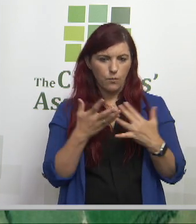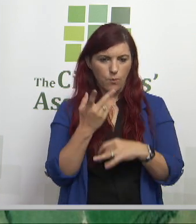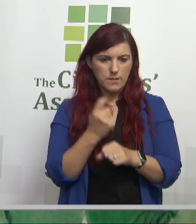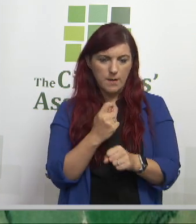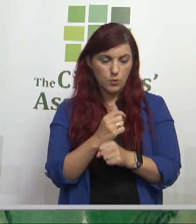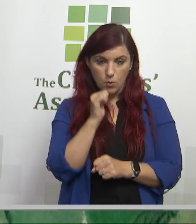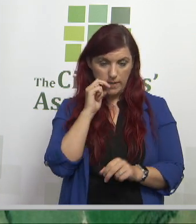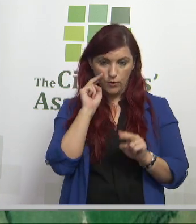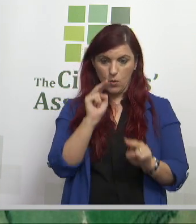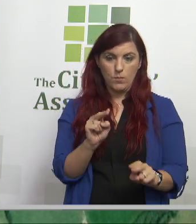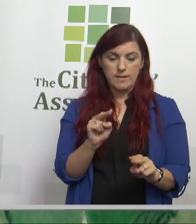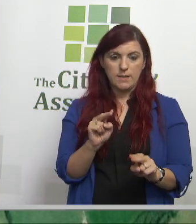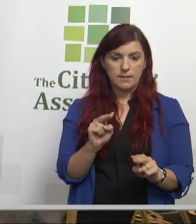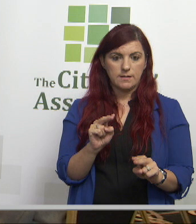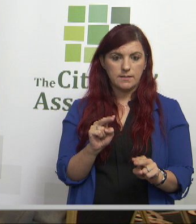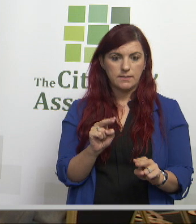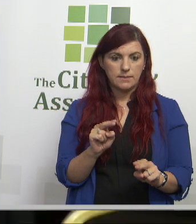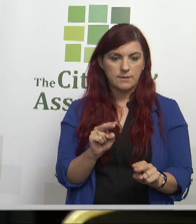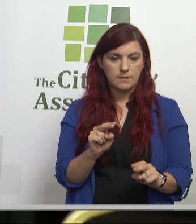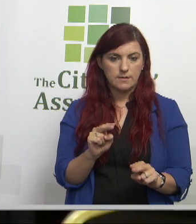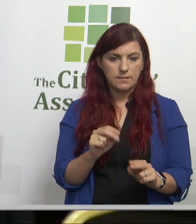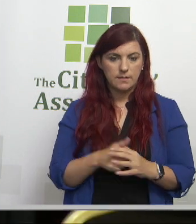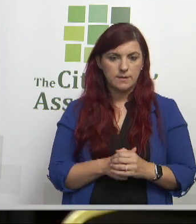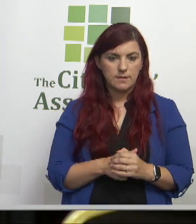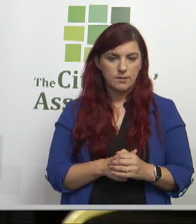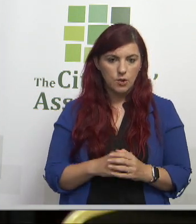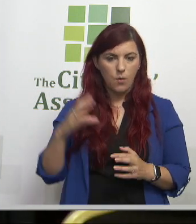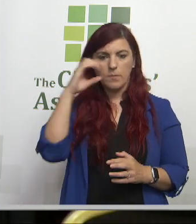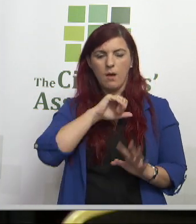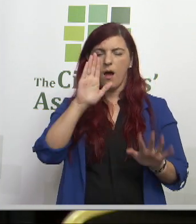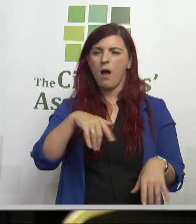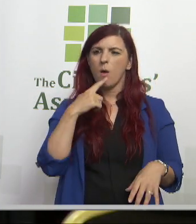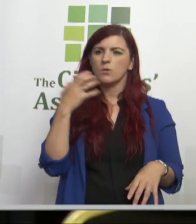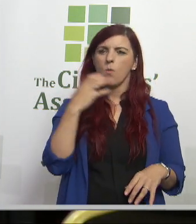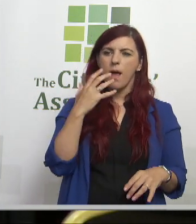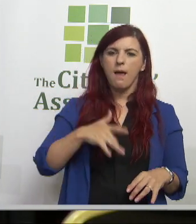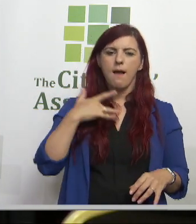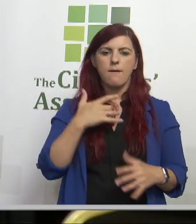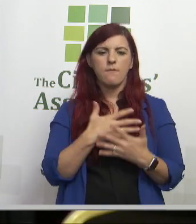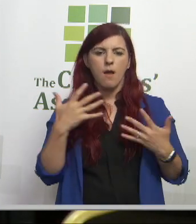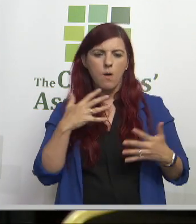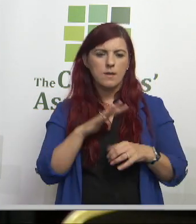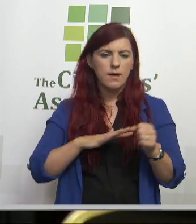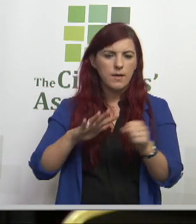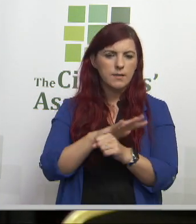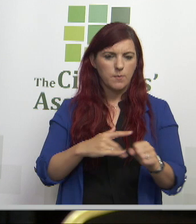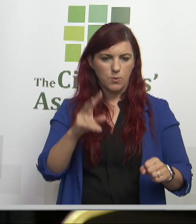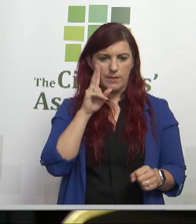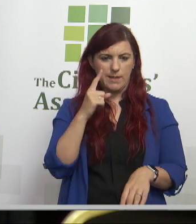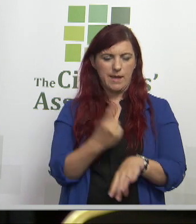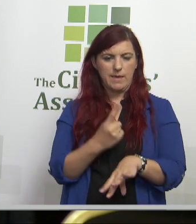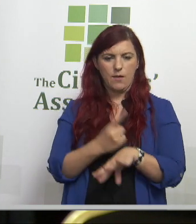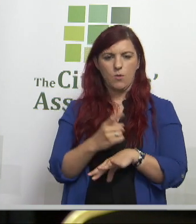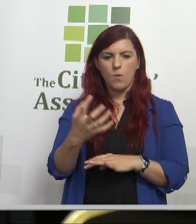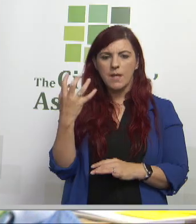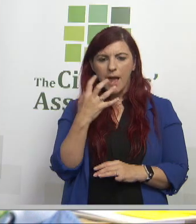this. So you still think, gosh, there's loads of hedges out there, there's loads of wildlife or whatever, lots of places for bats. But you can see that the loss of those hedges